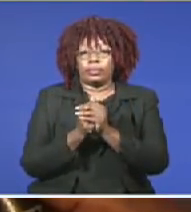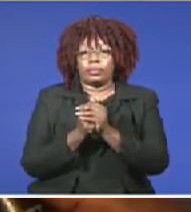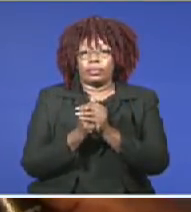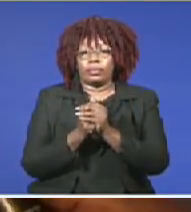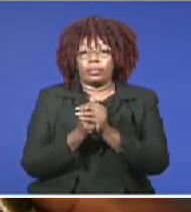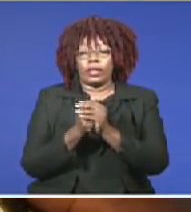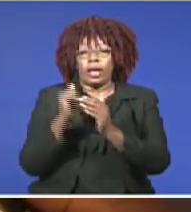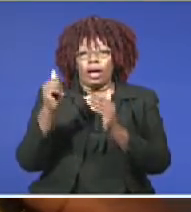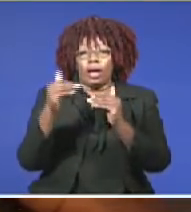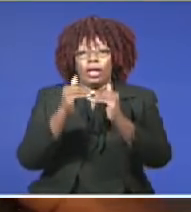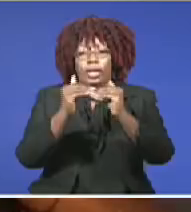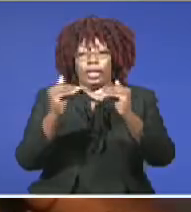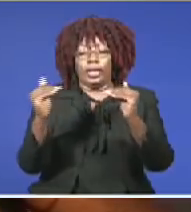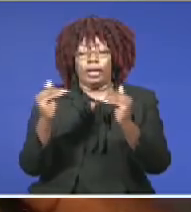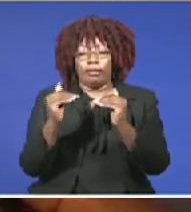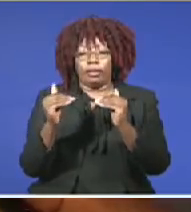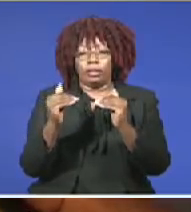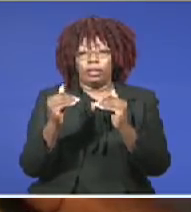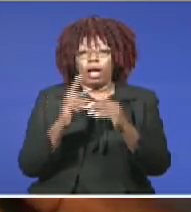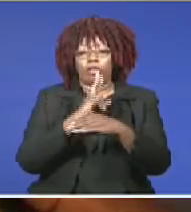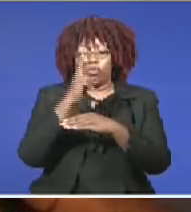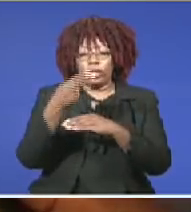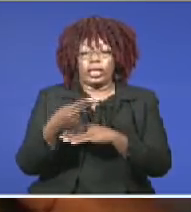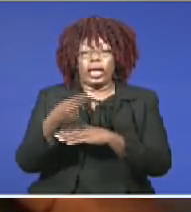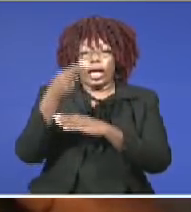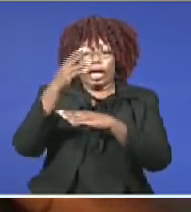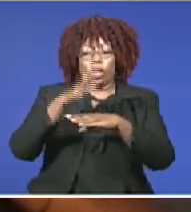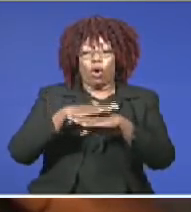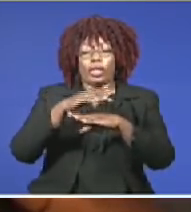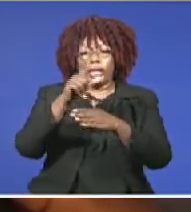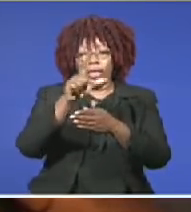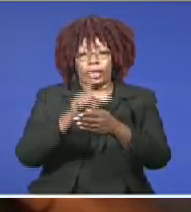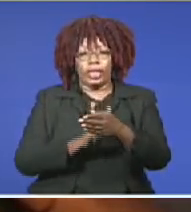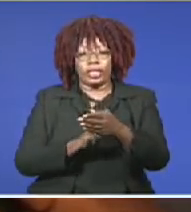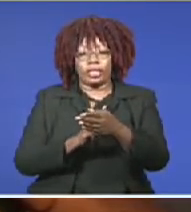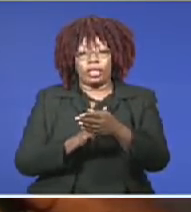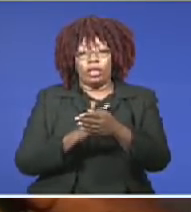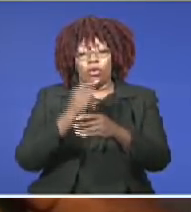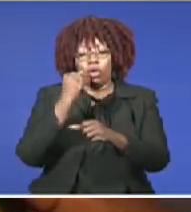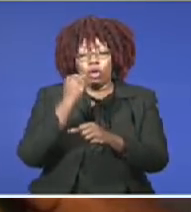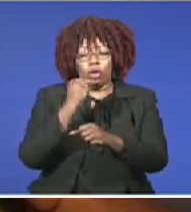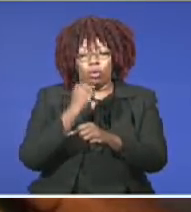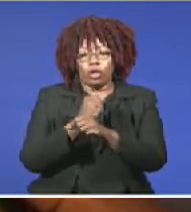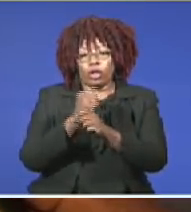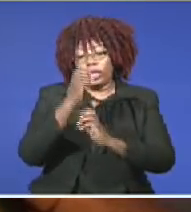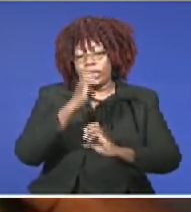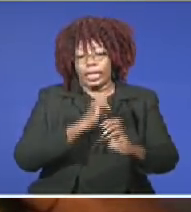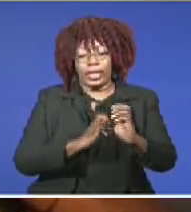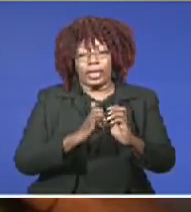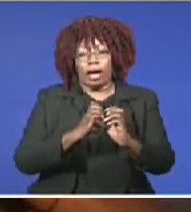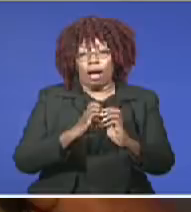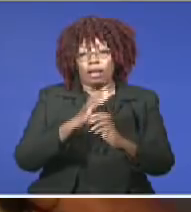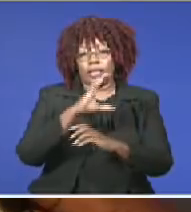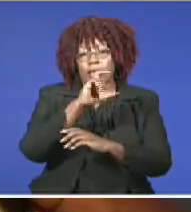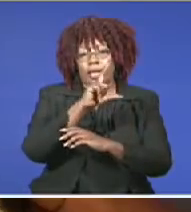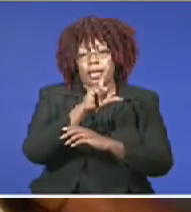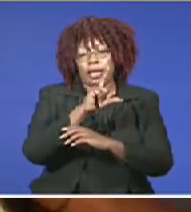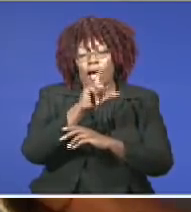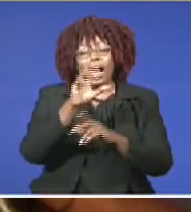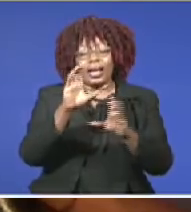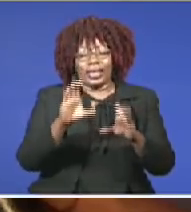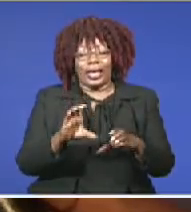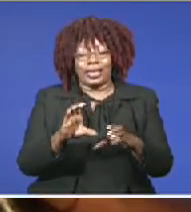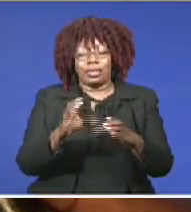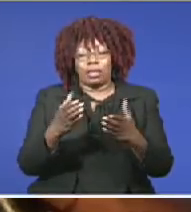it to a level that is really high on our list. So when we're thinking about entertaining our clients, we think about the Bahamas. When